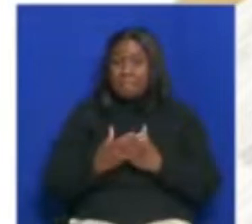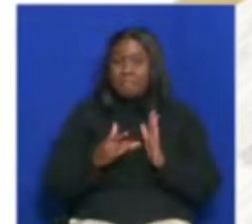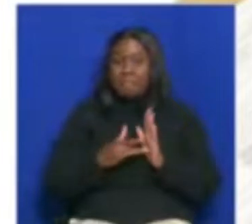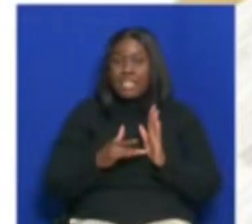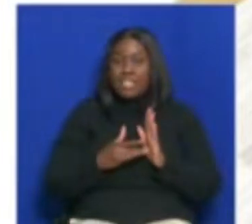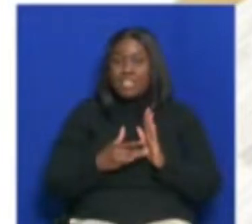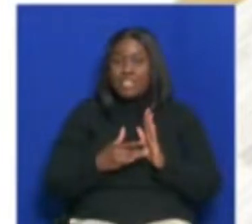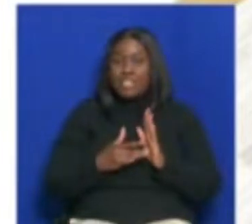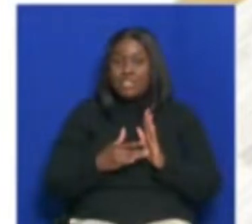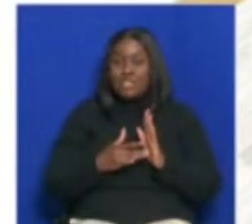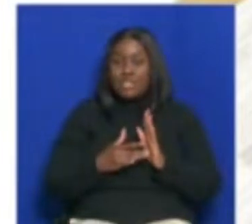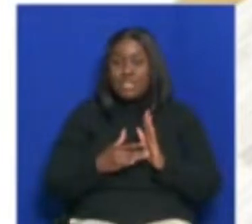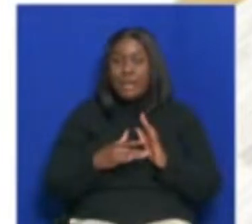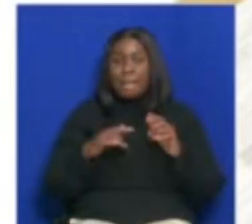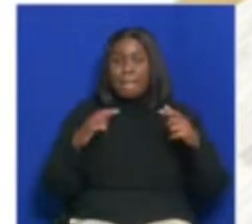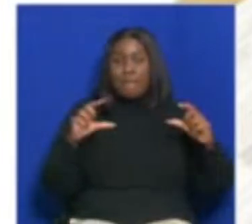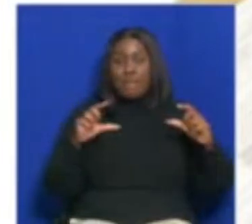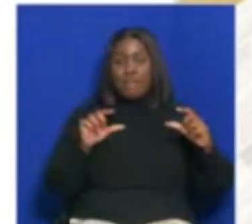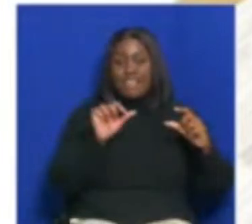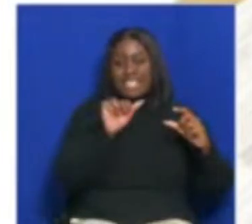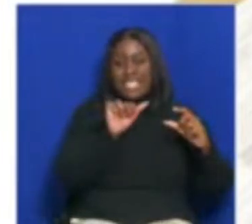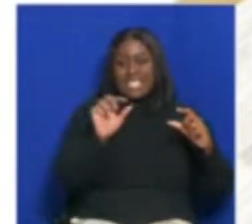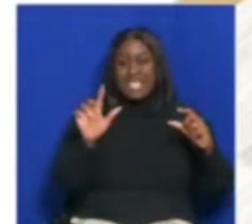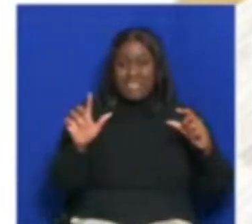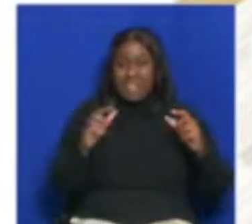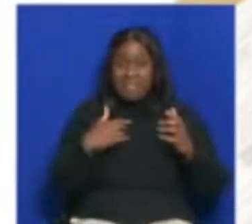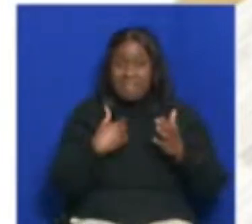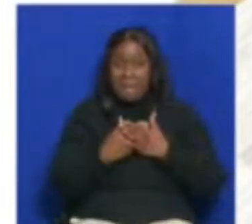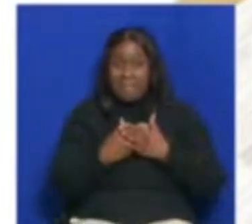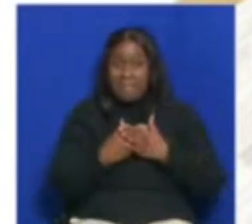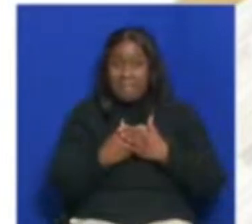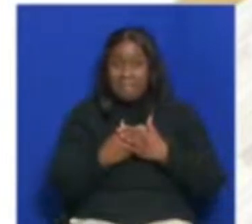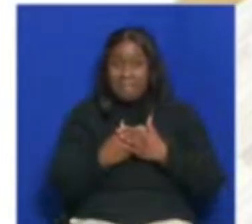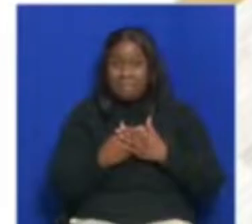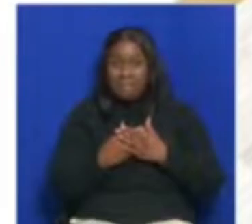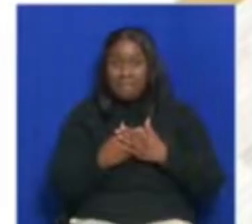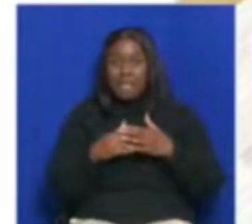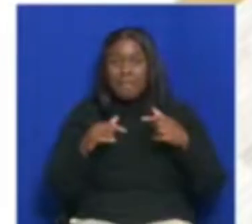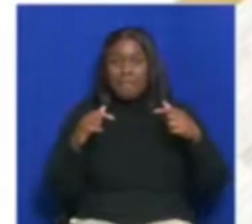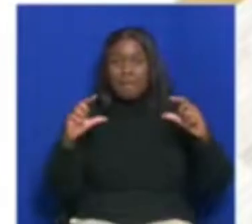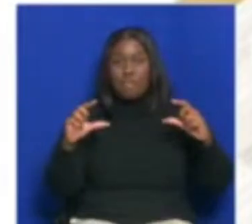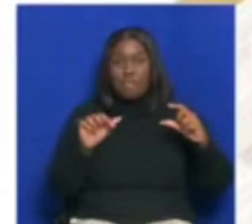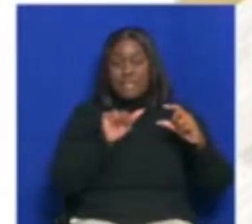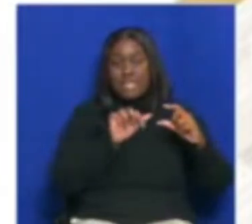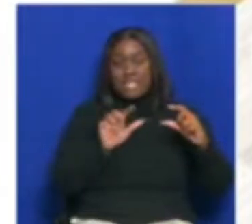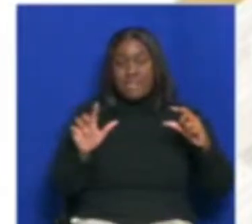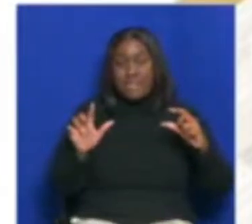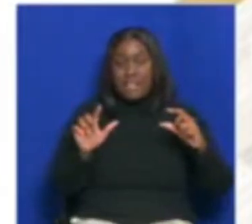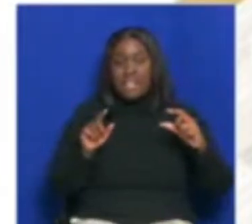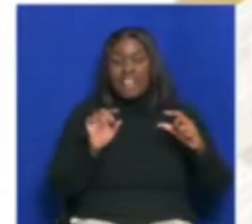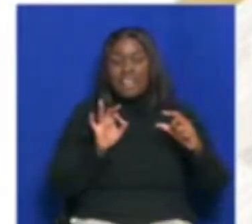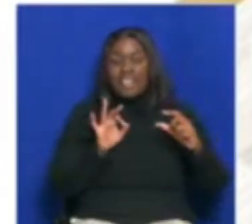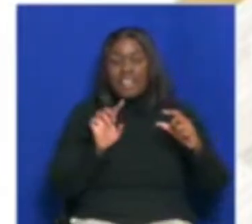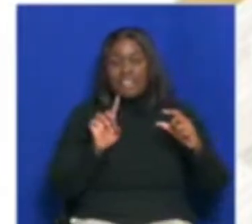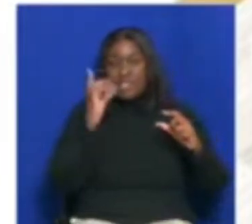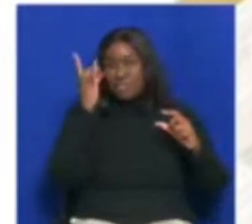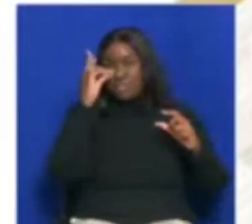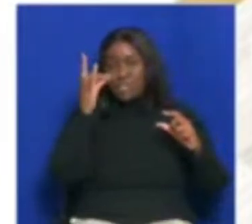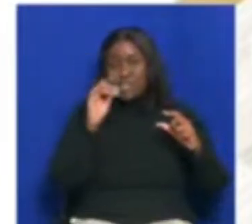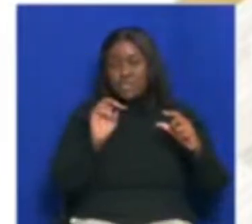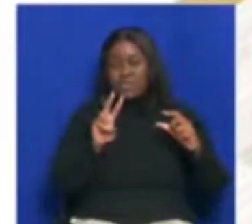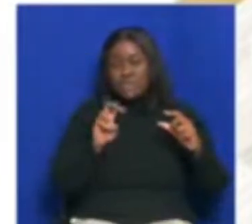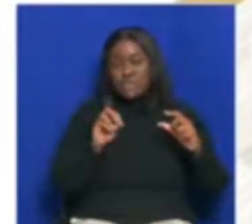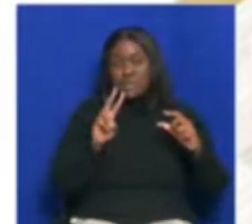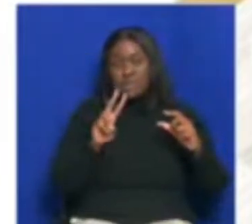paragraph 67? 67, on the 31st of March 2022, the day before